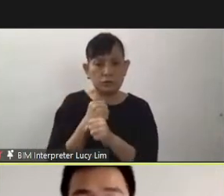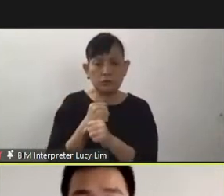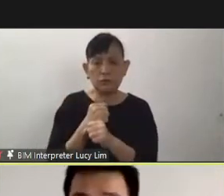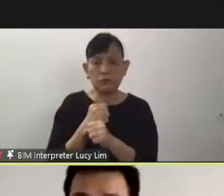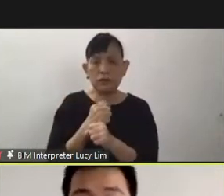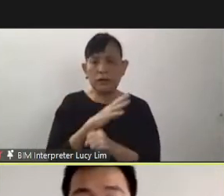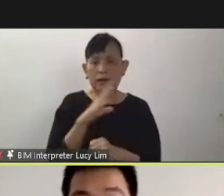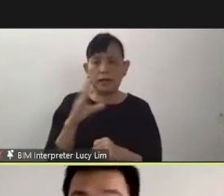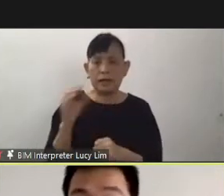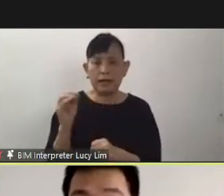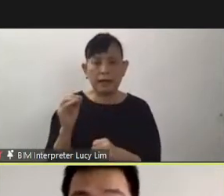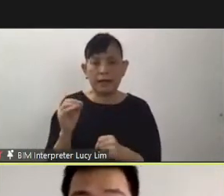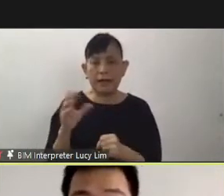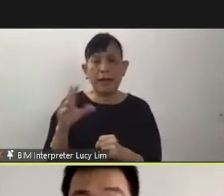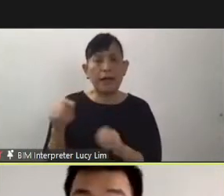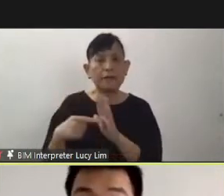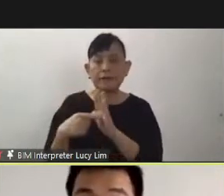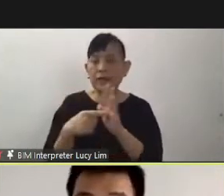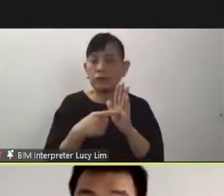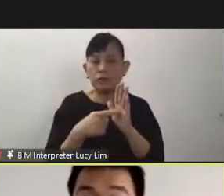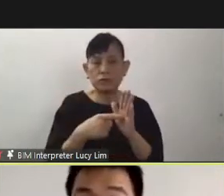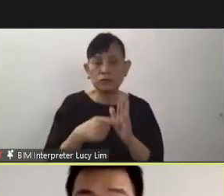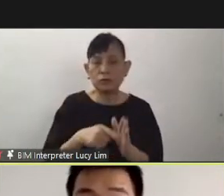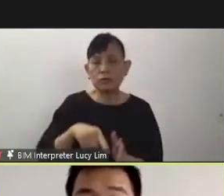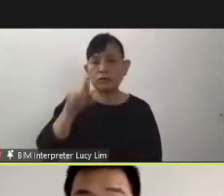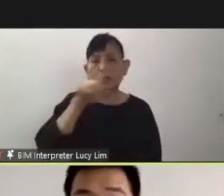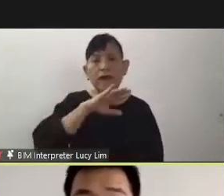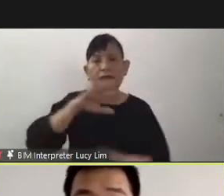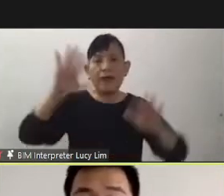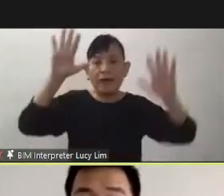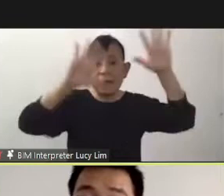to tackling the air pollution, which is even worse.